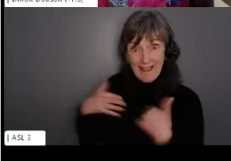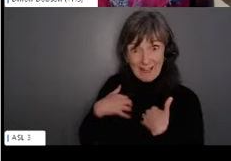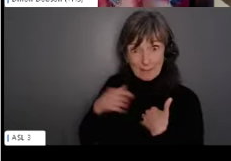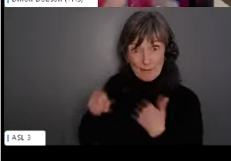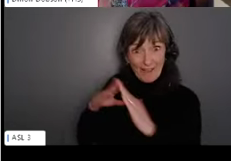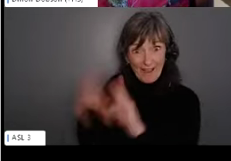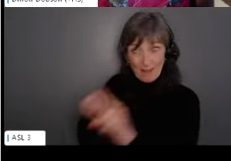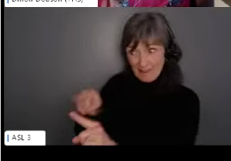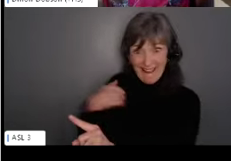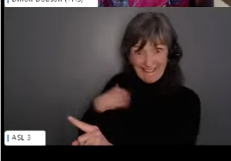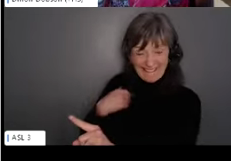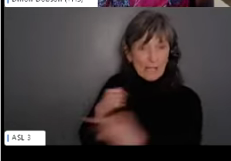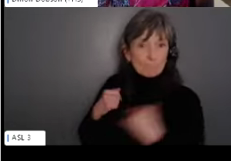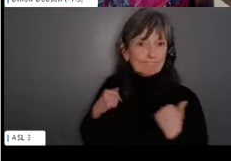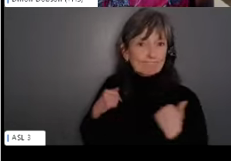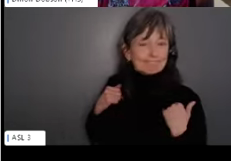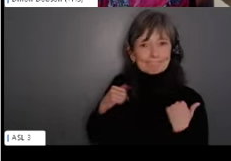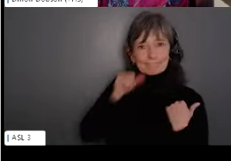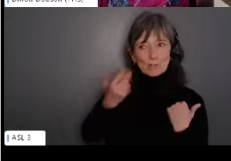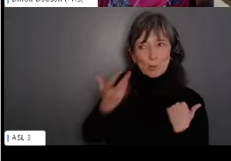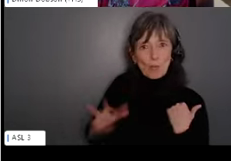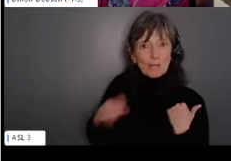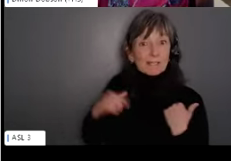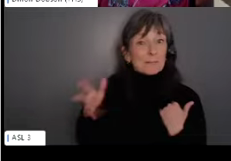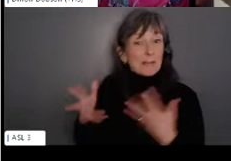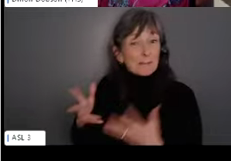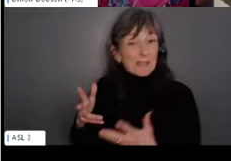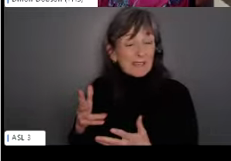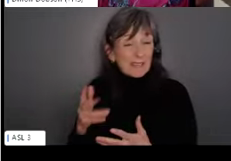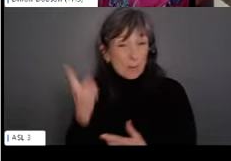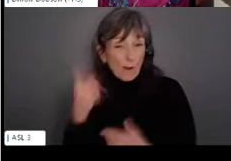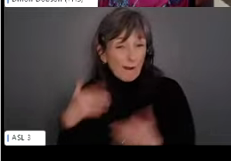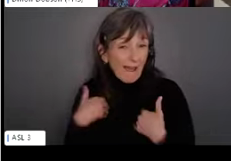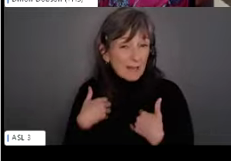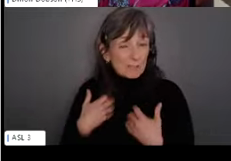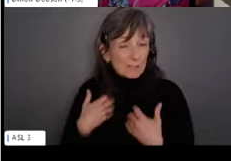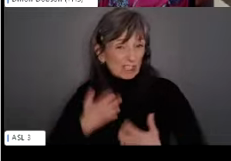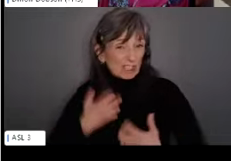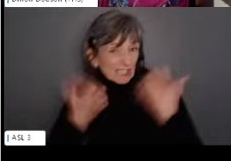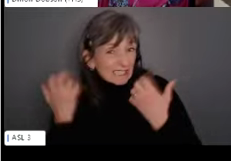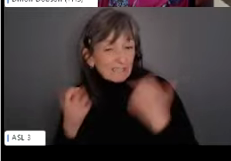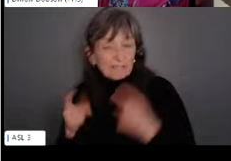reasons for that. It might be, the presence of an aggressive animal. It might be that,